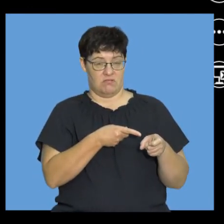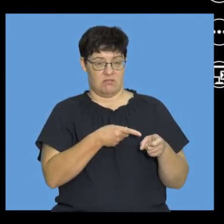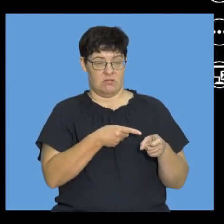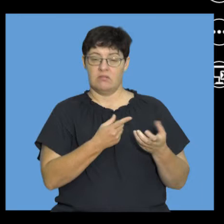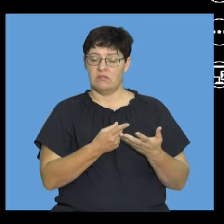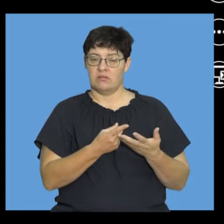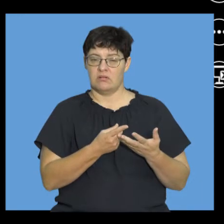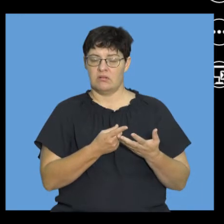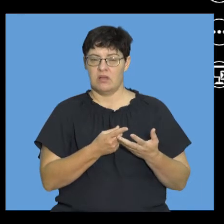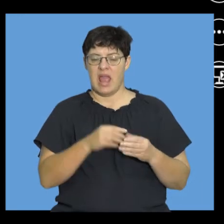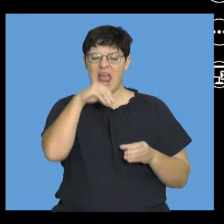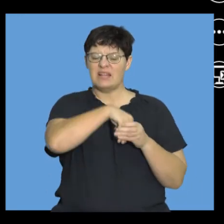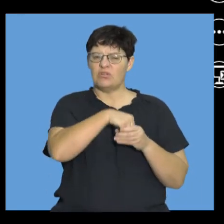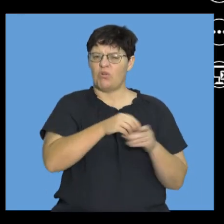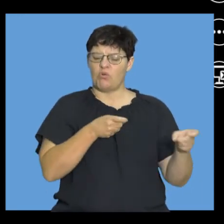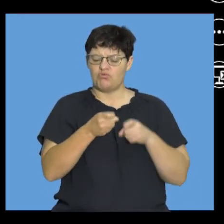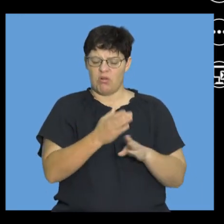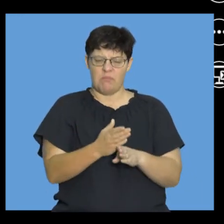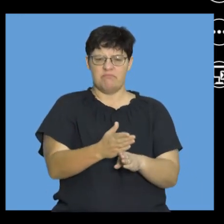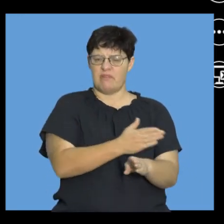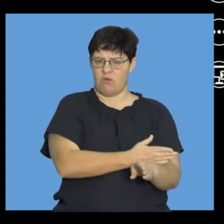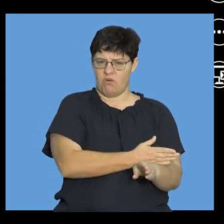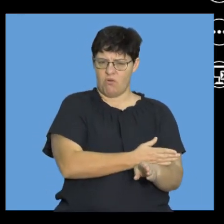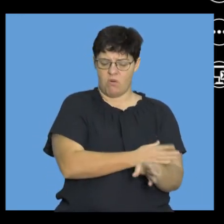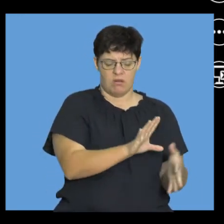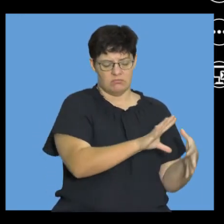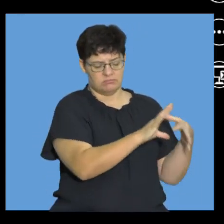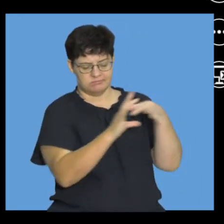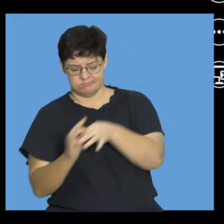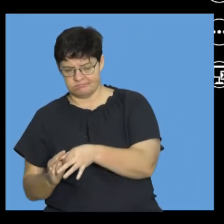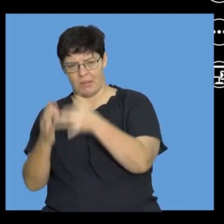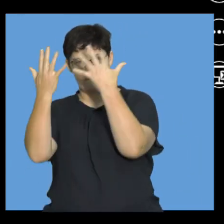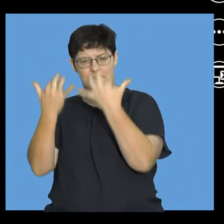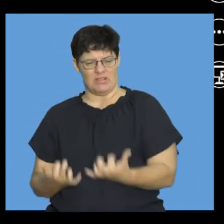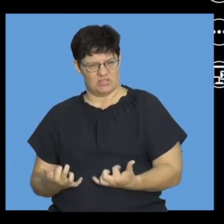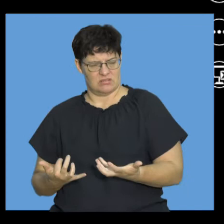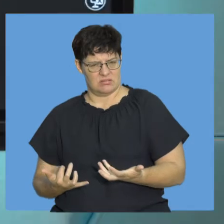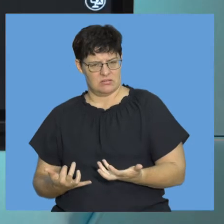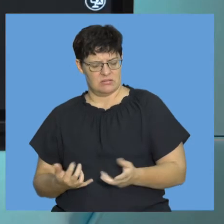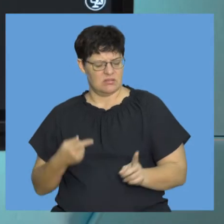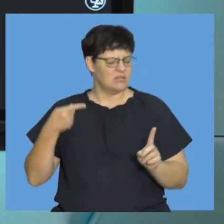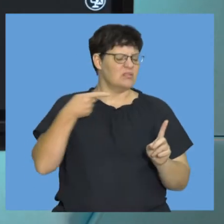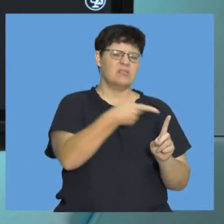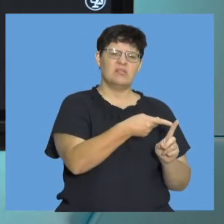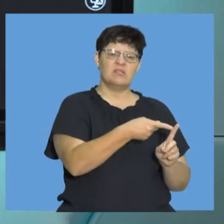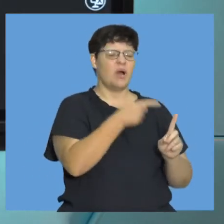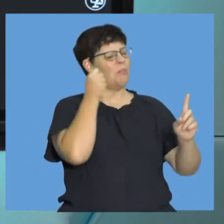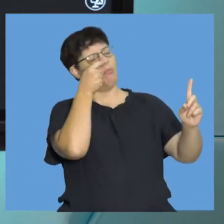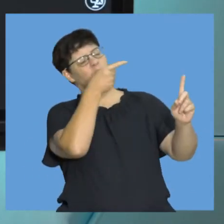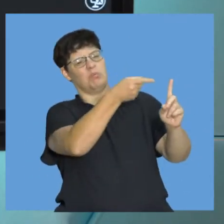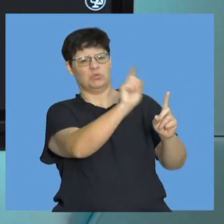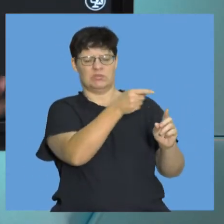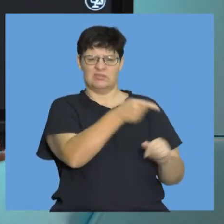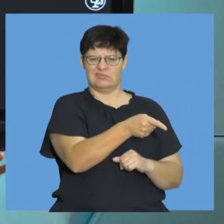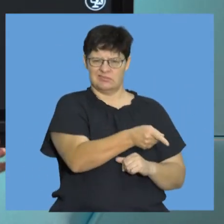Firstly, before we even look at internal control as it relates to budgets, what is the purpose of